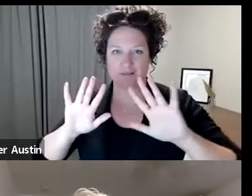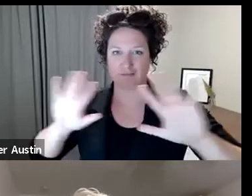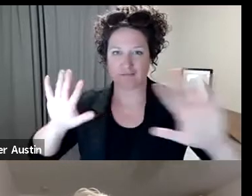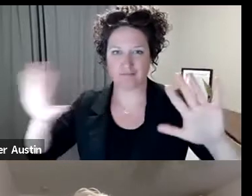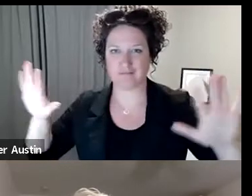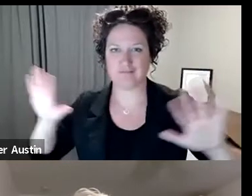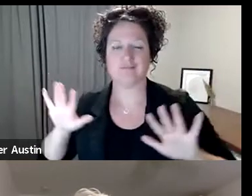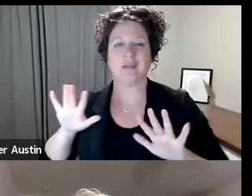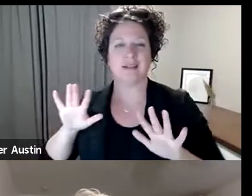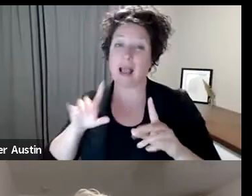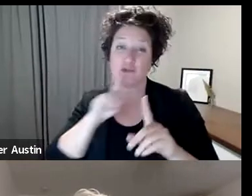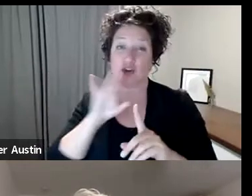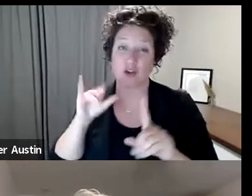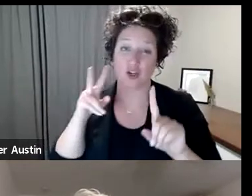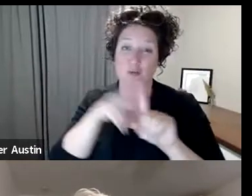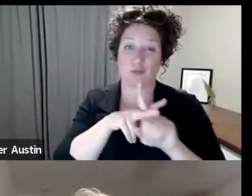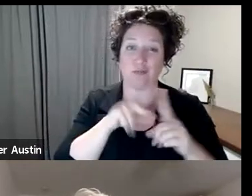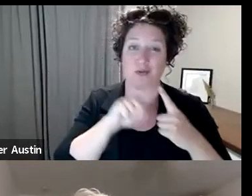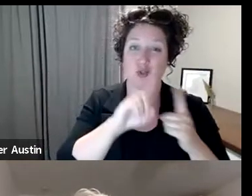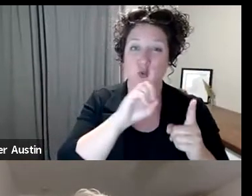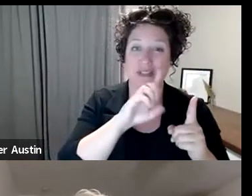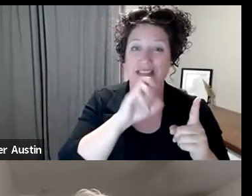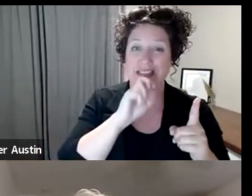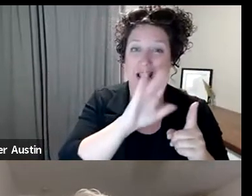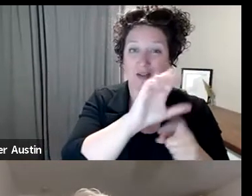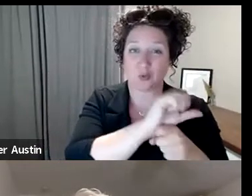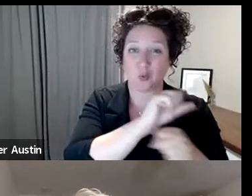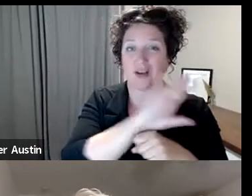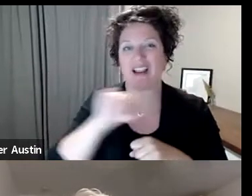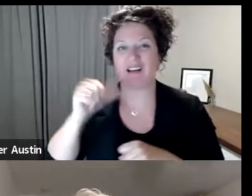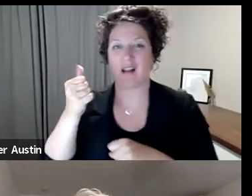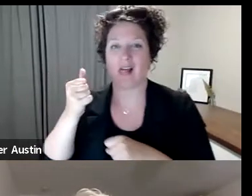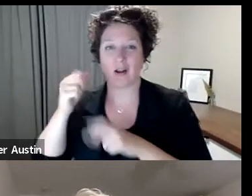work and to some of our other panelists who are working across the globe.